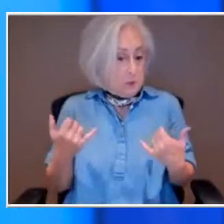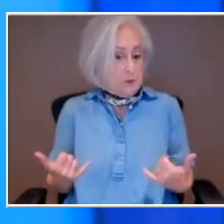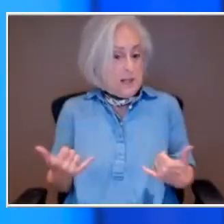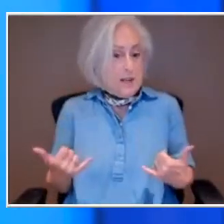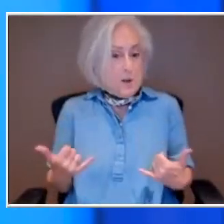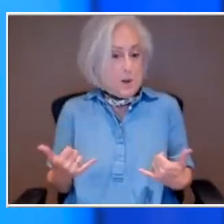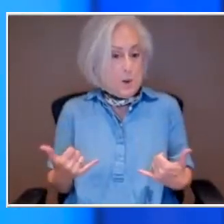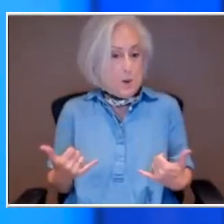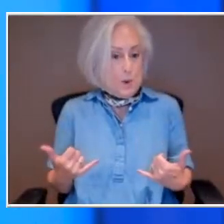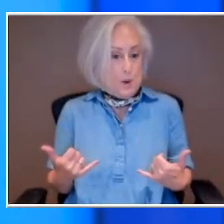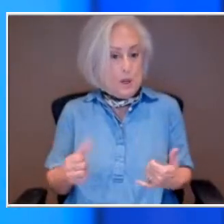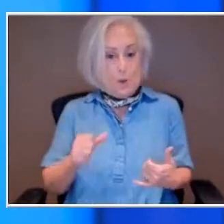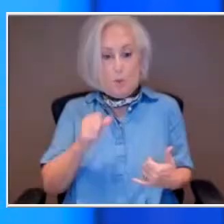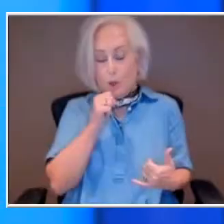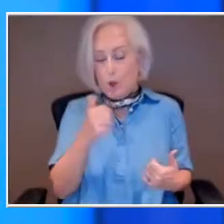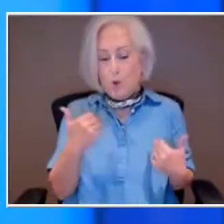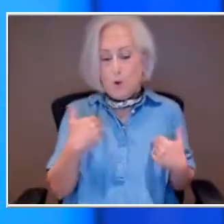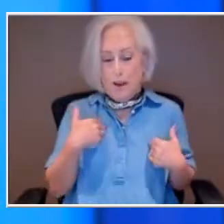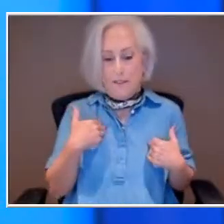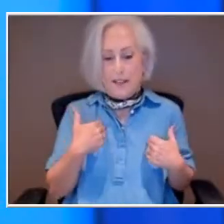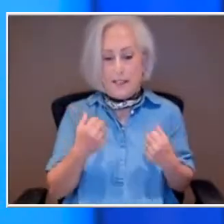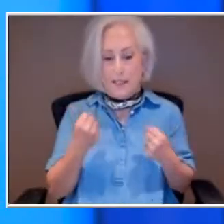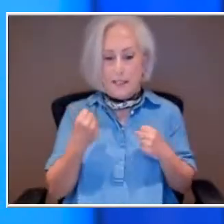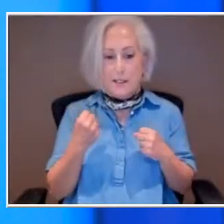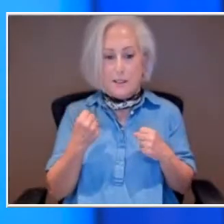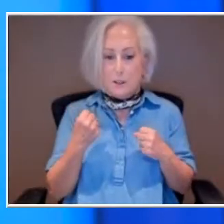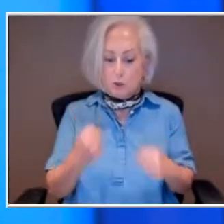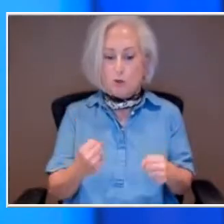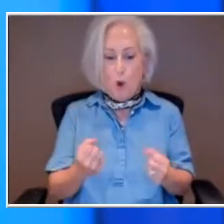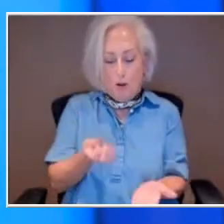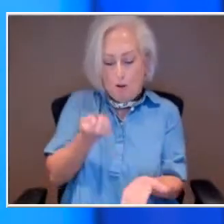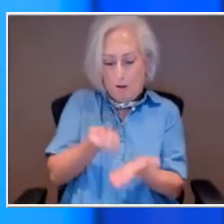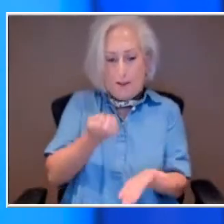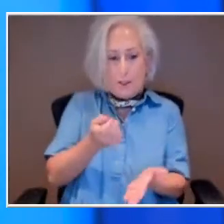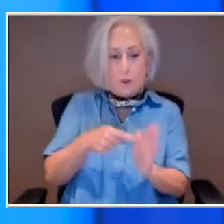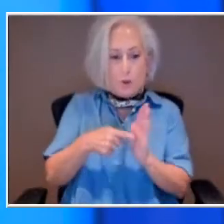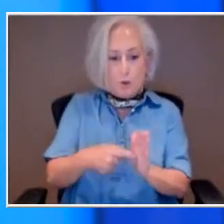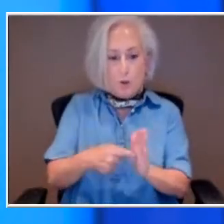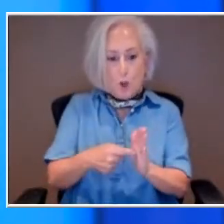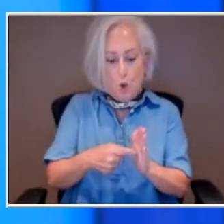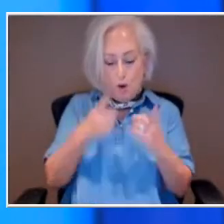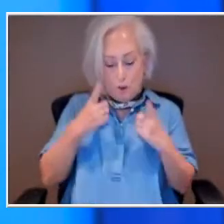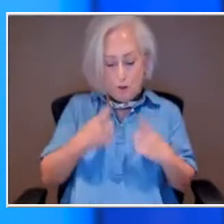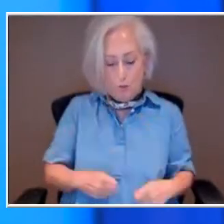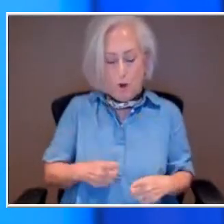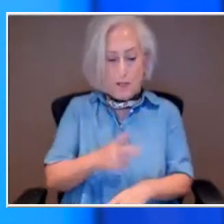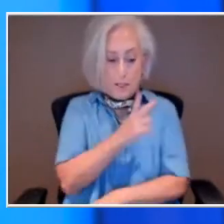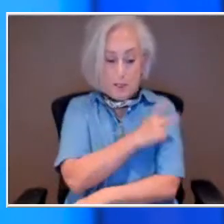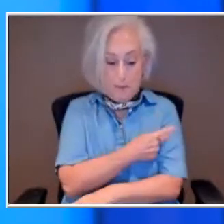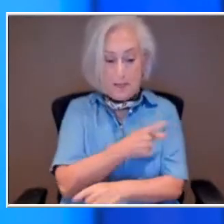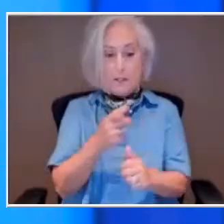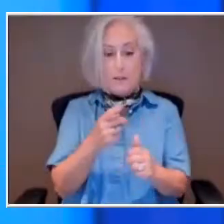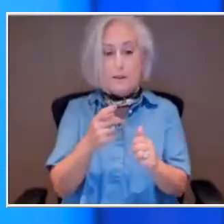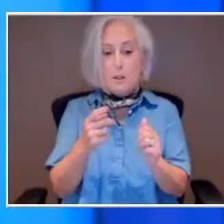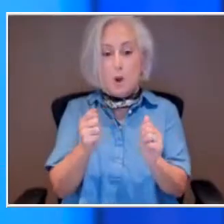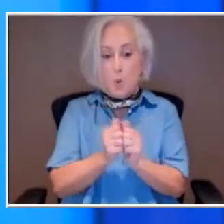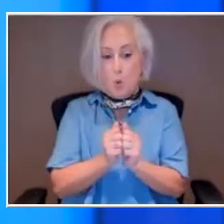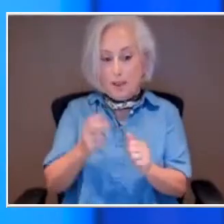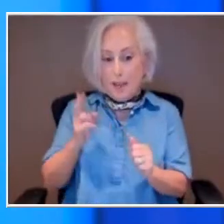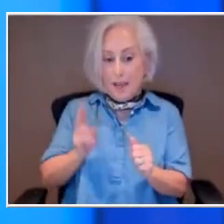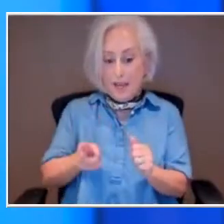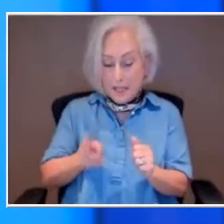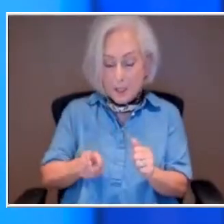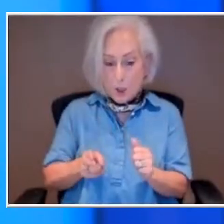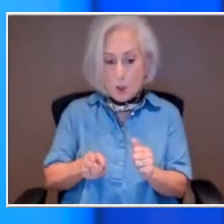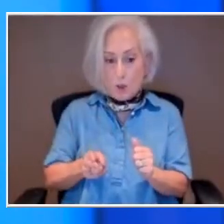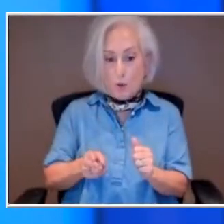we do not have any solid evidence that shows that patients with a history of depression have statistically higher rates